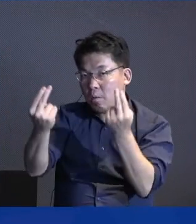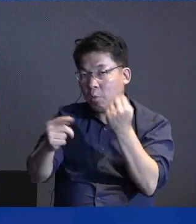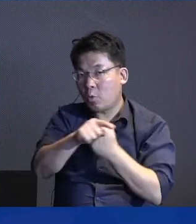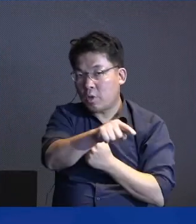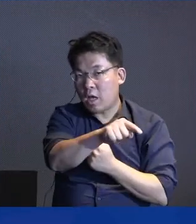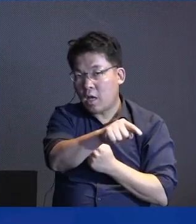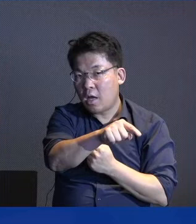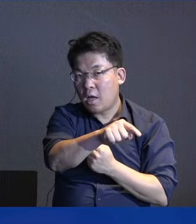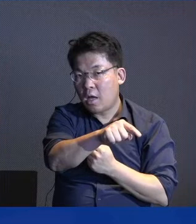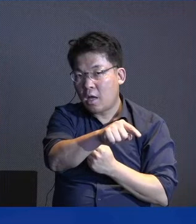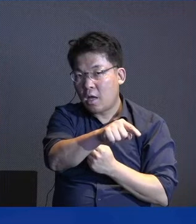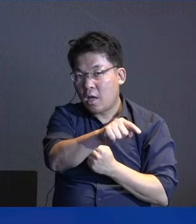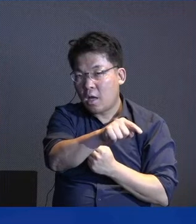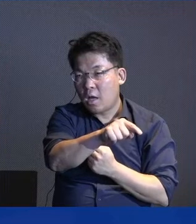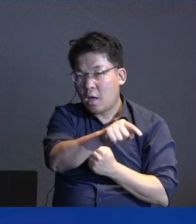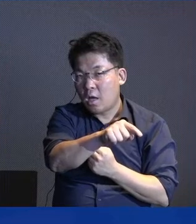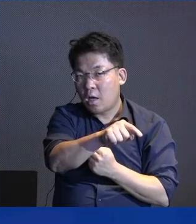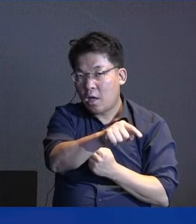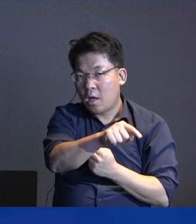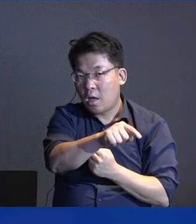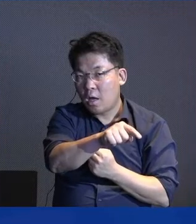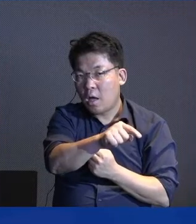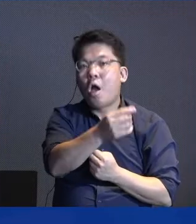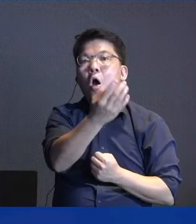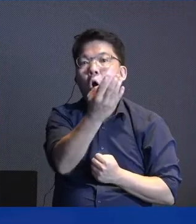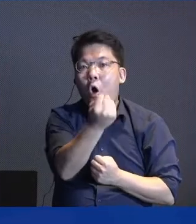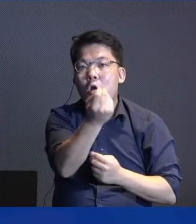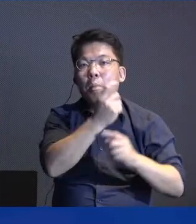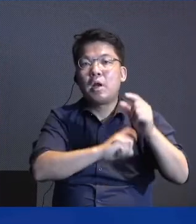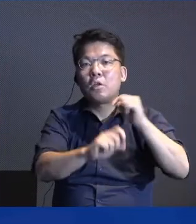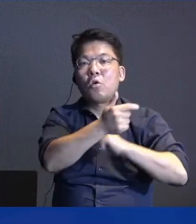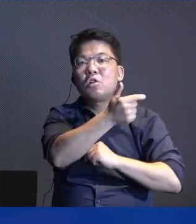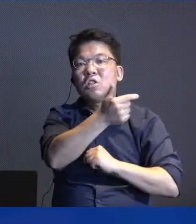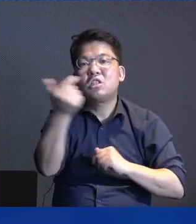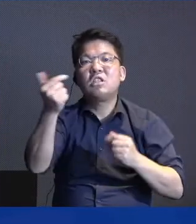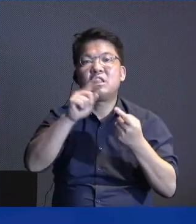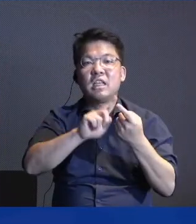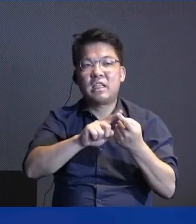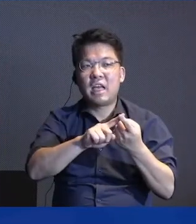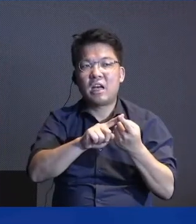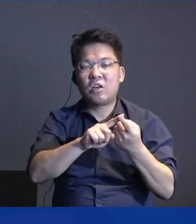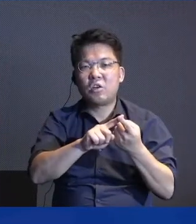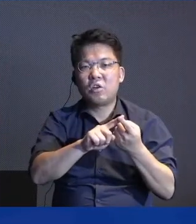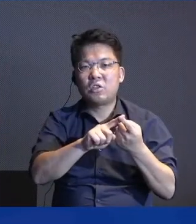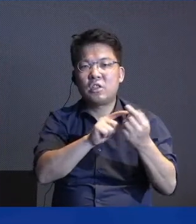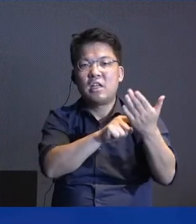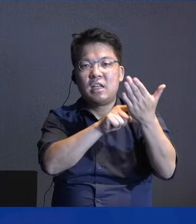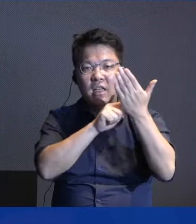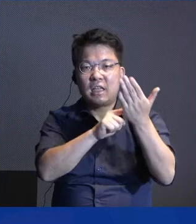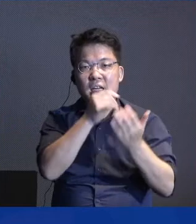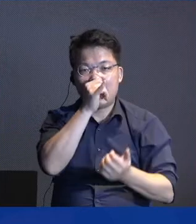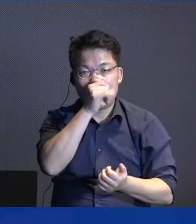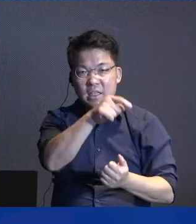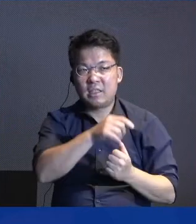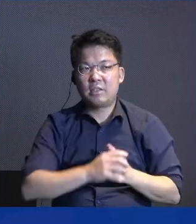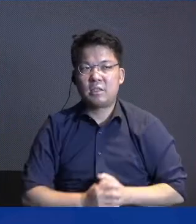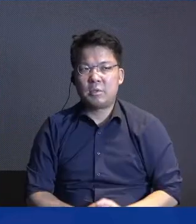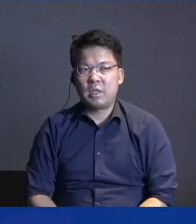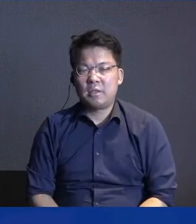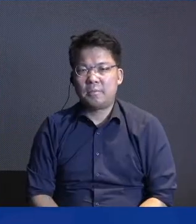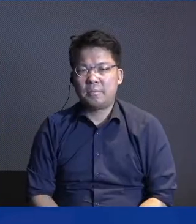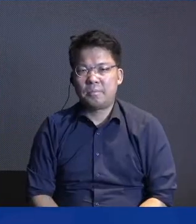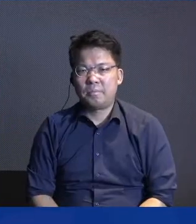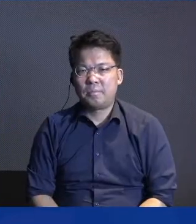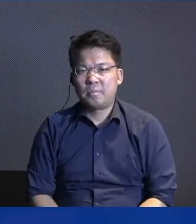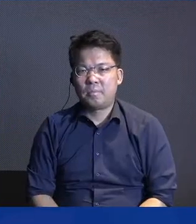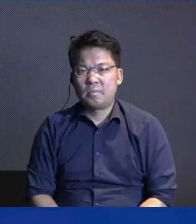lower psychological distress when controlled for potentially negative effect of pandemic adversities on